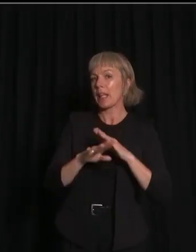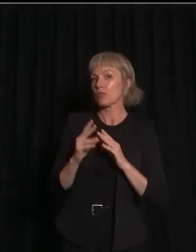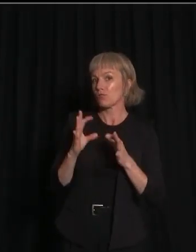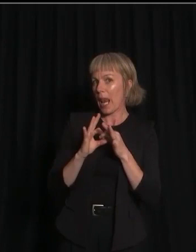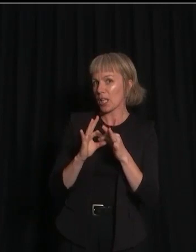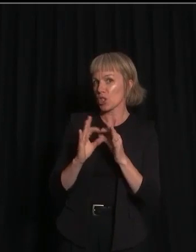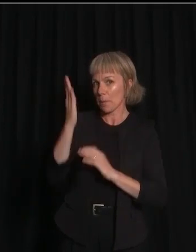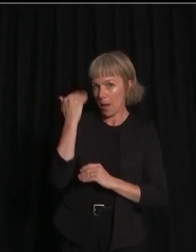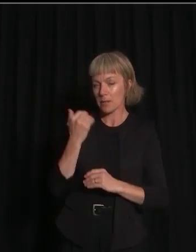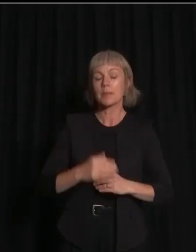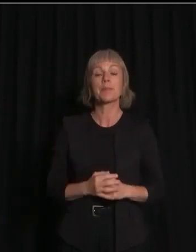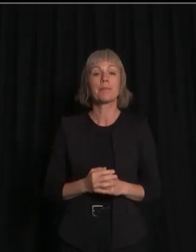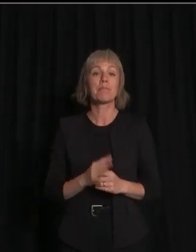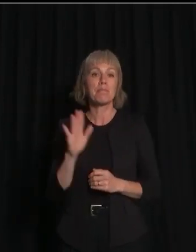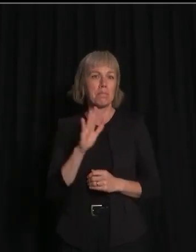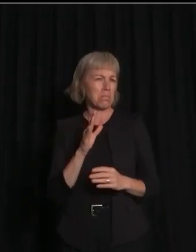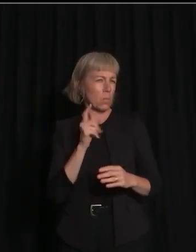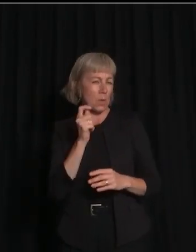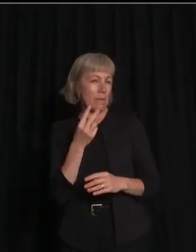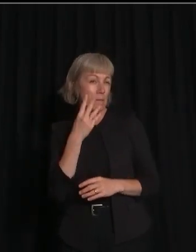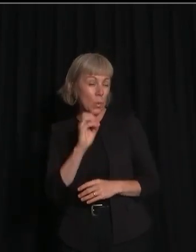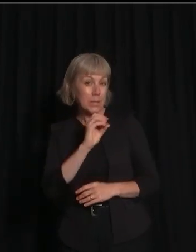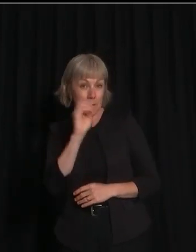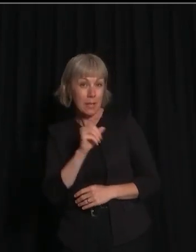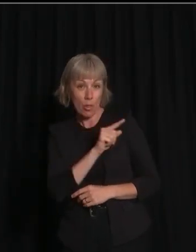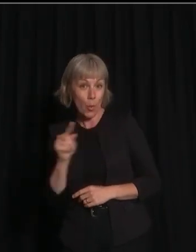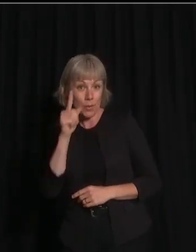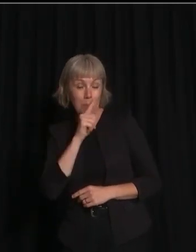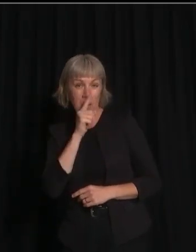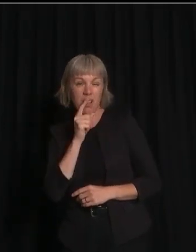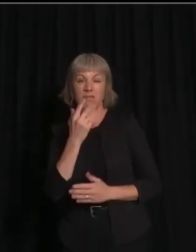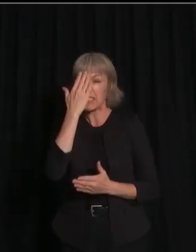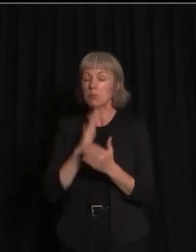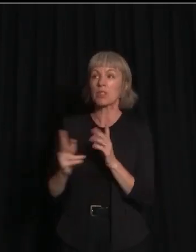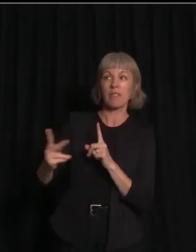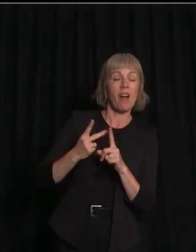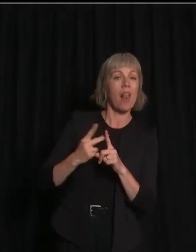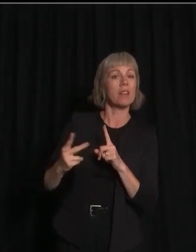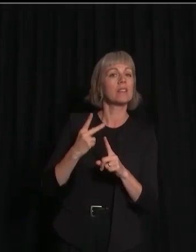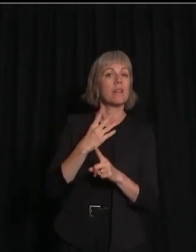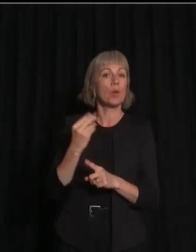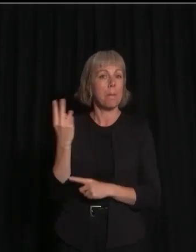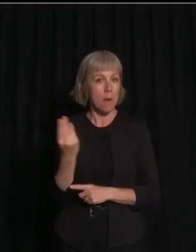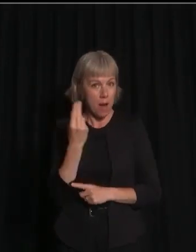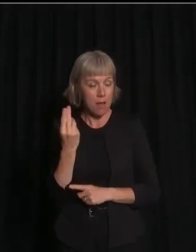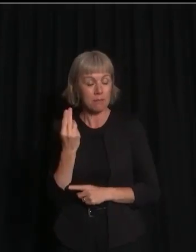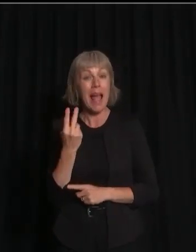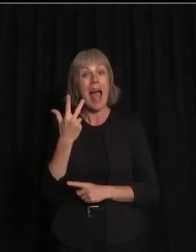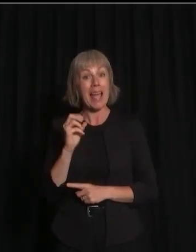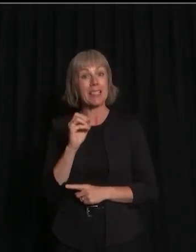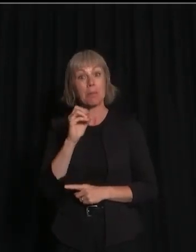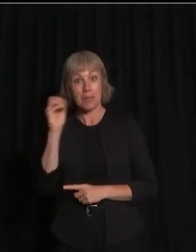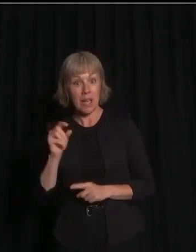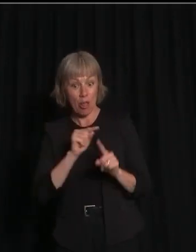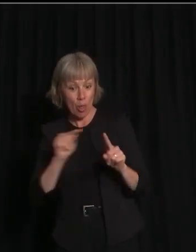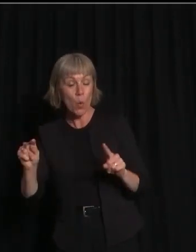roughly 39% of those asexual people who had ever been in a relationship have experienced intimate partner violence, and 80% of those relationships